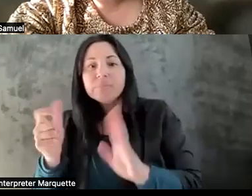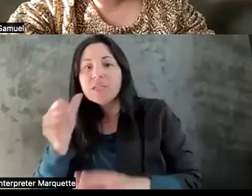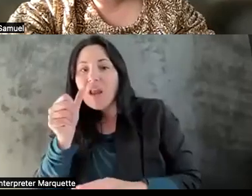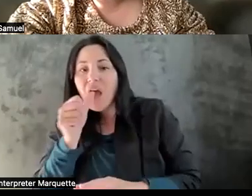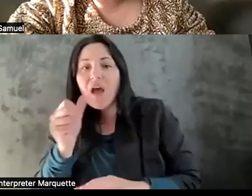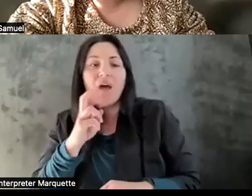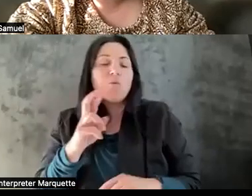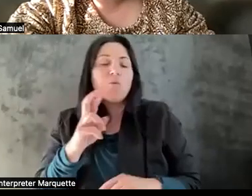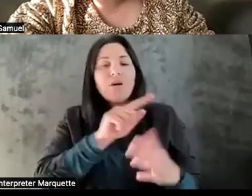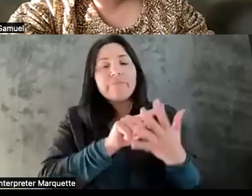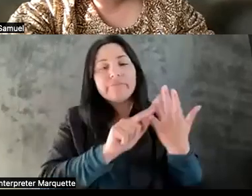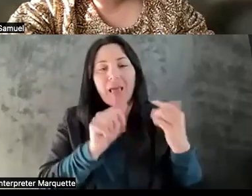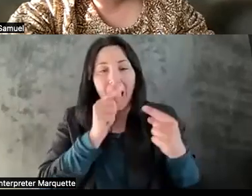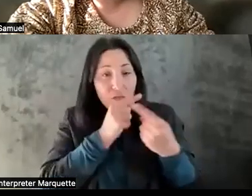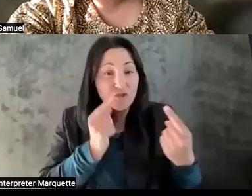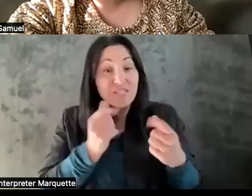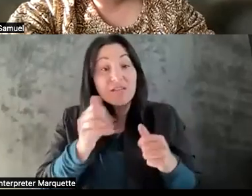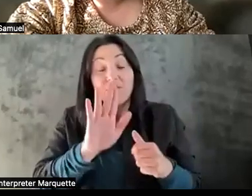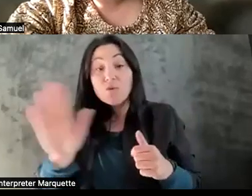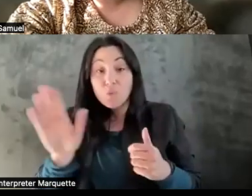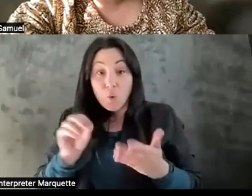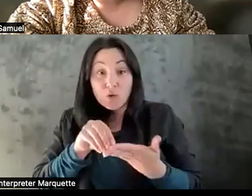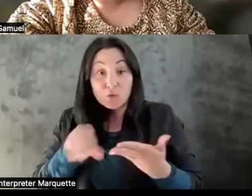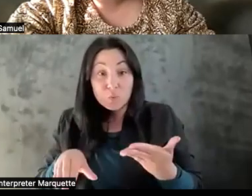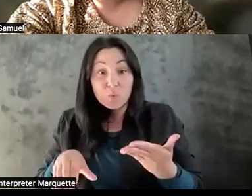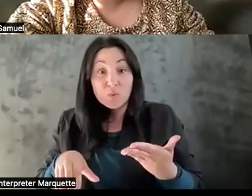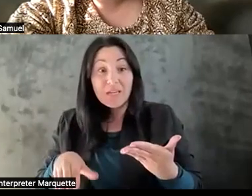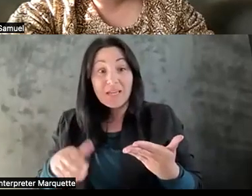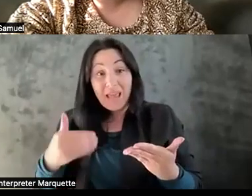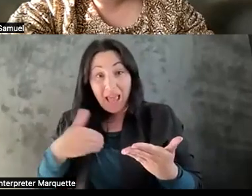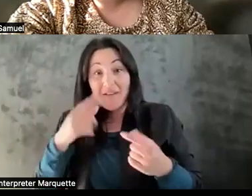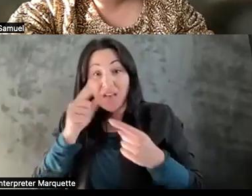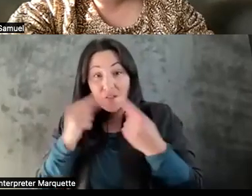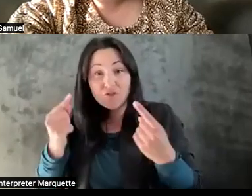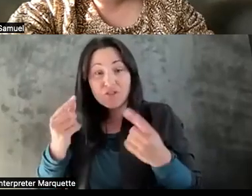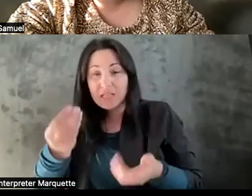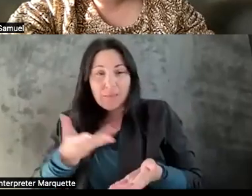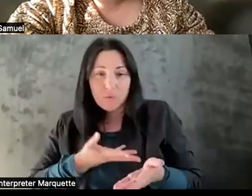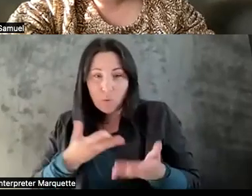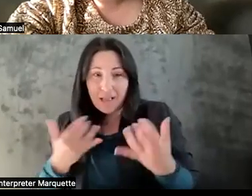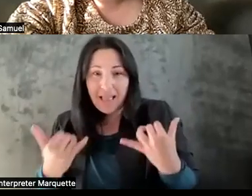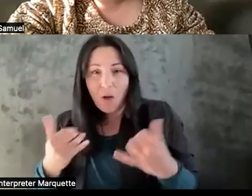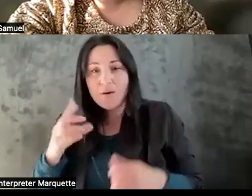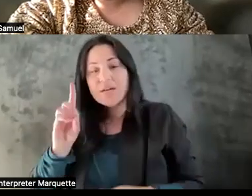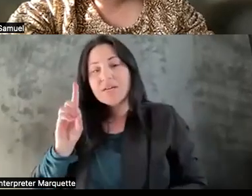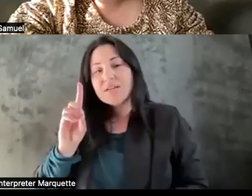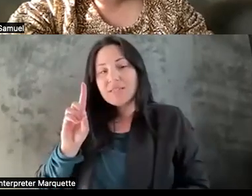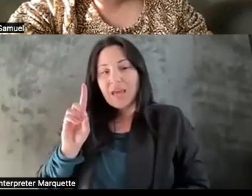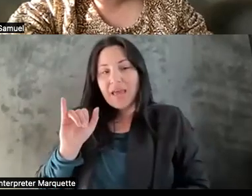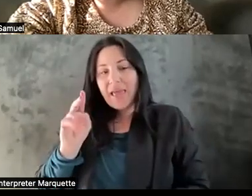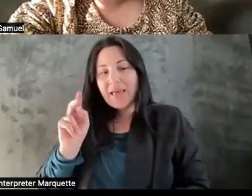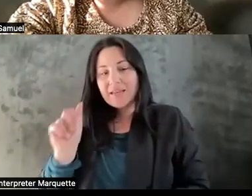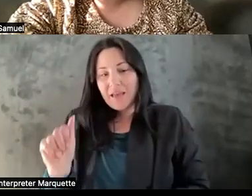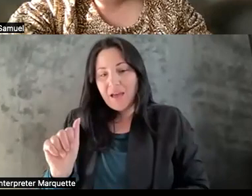peanut-free or allergy-free. If you do have a student with an allergy, please reach out even now to Diana Escobedo,